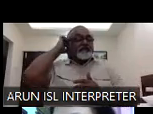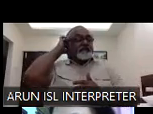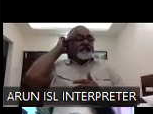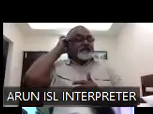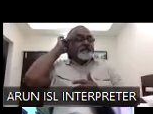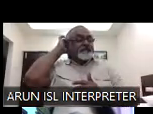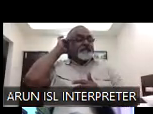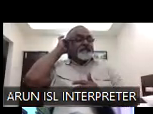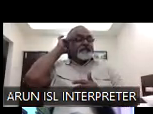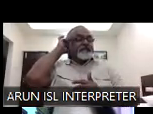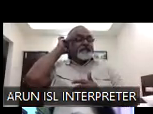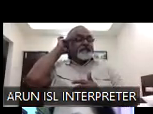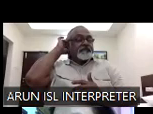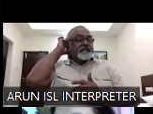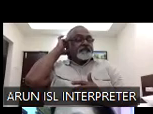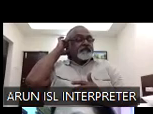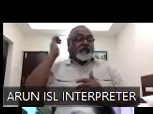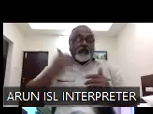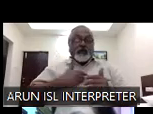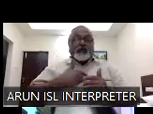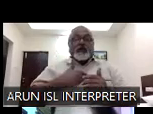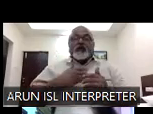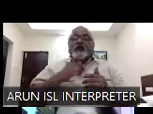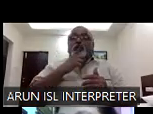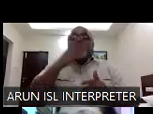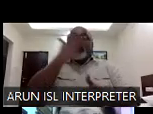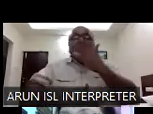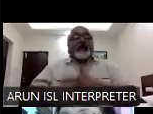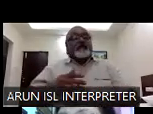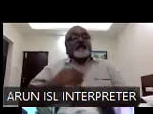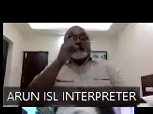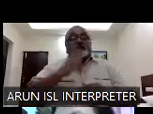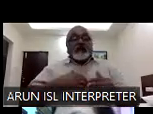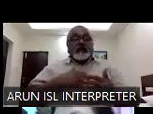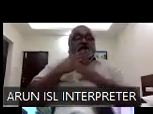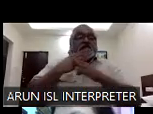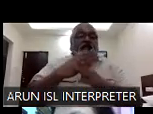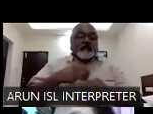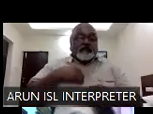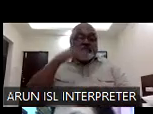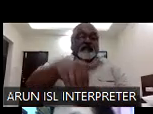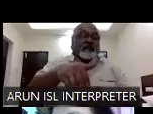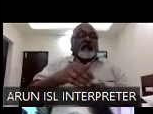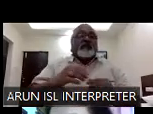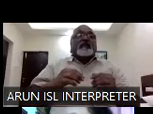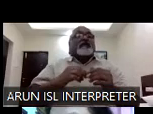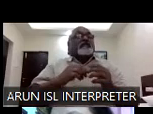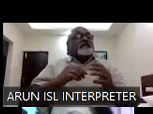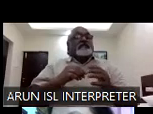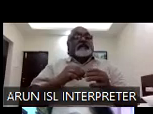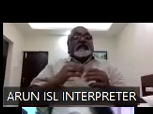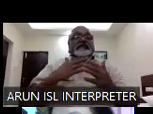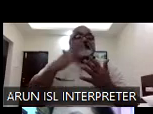why participation is restricted of people with disabilities, because of the structure of power and